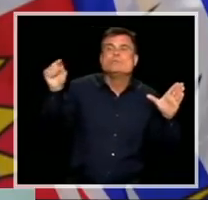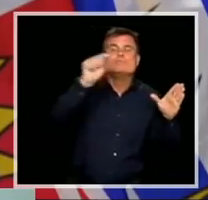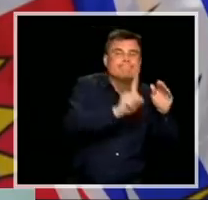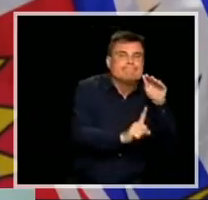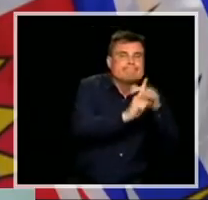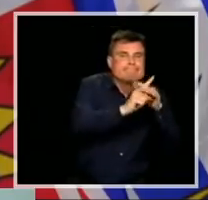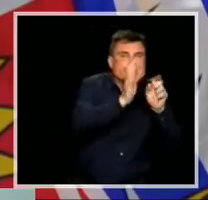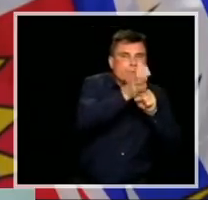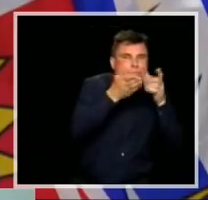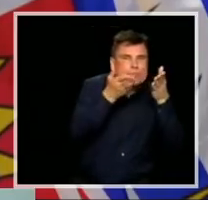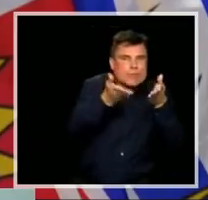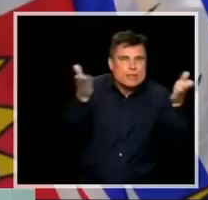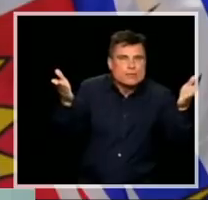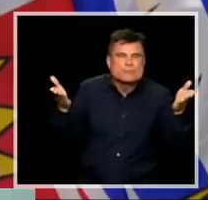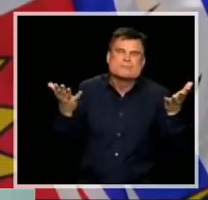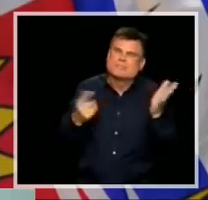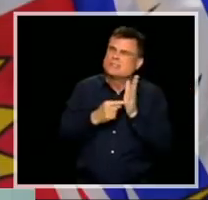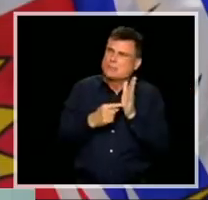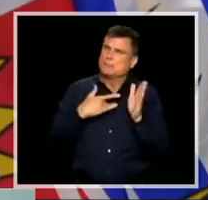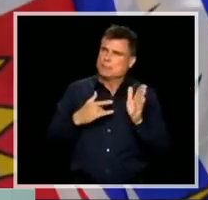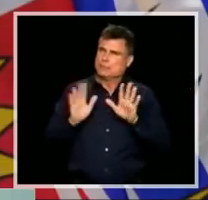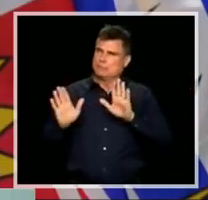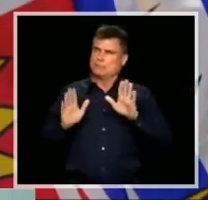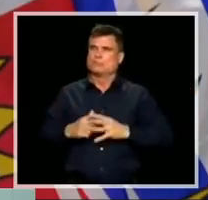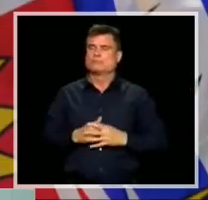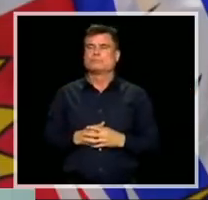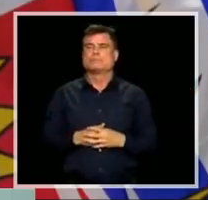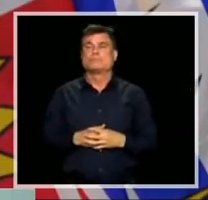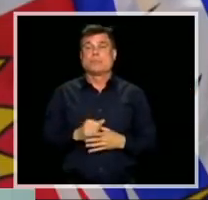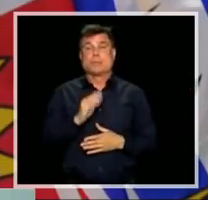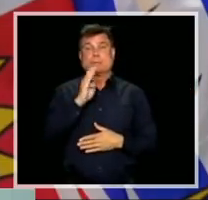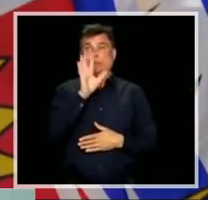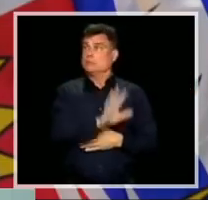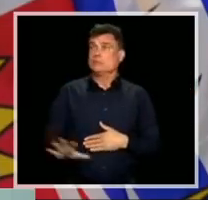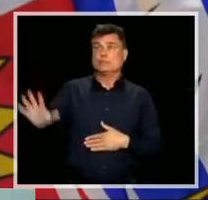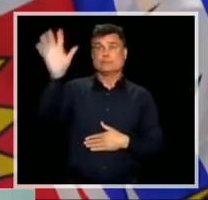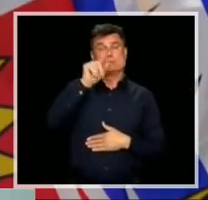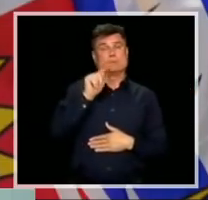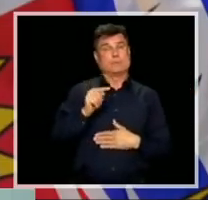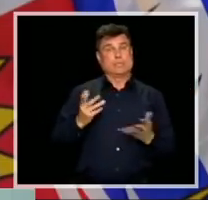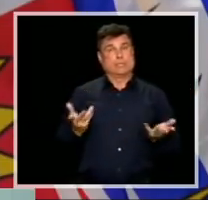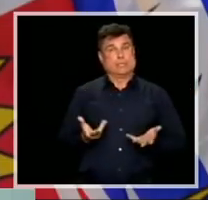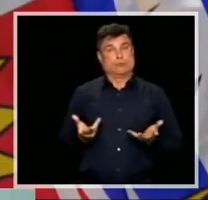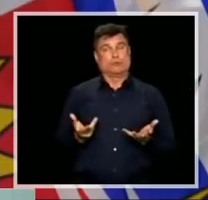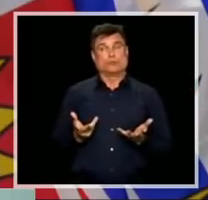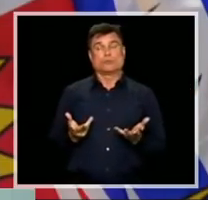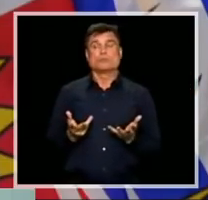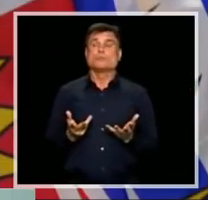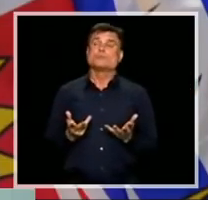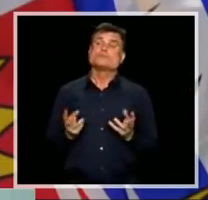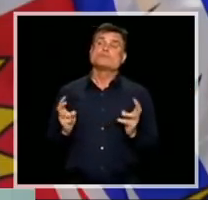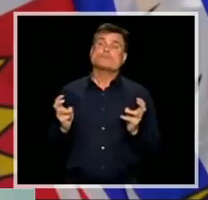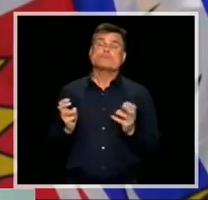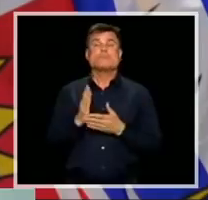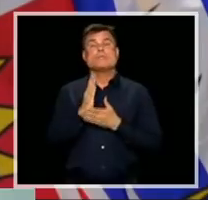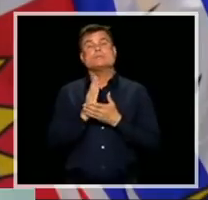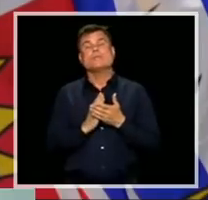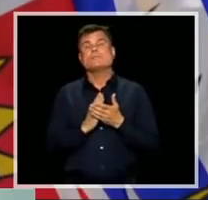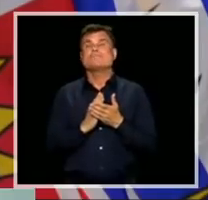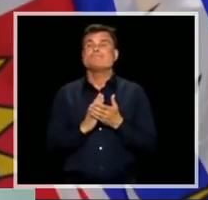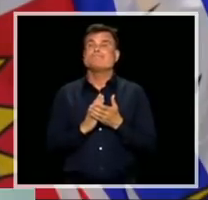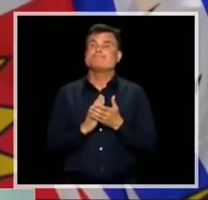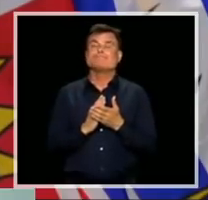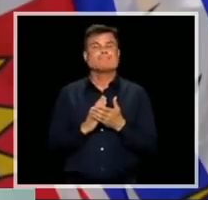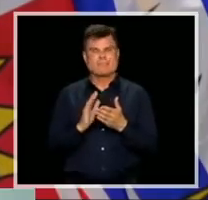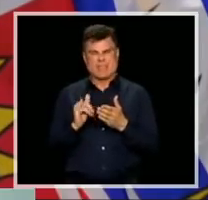Health Canada, the labs across the country have been working hard to validate those tests and to ensure we